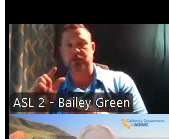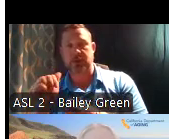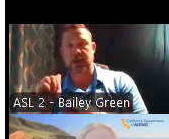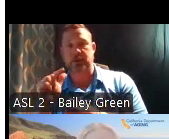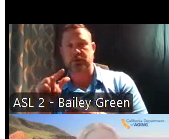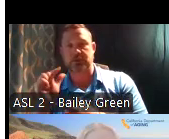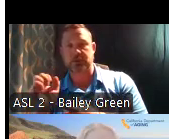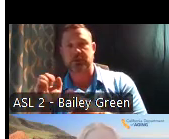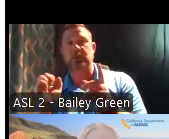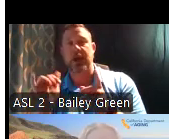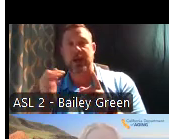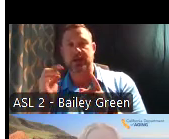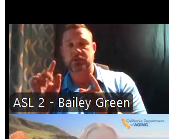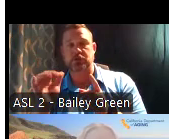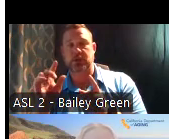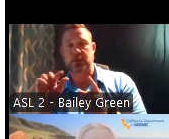ENGAGE, at